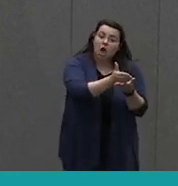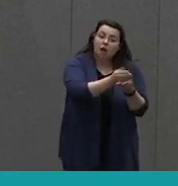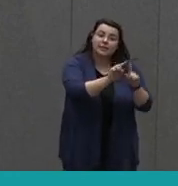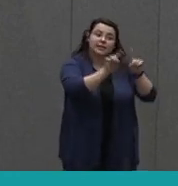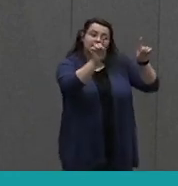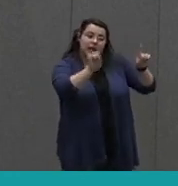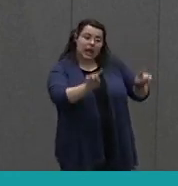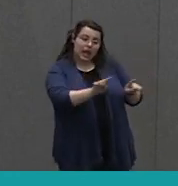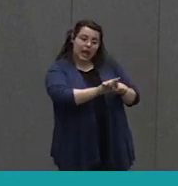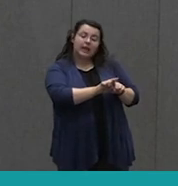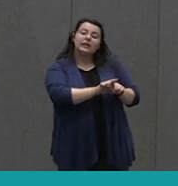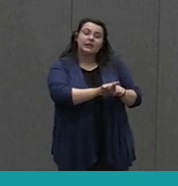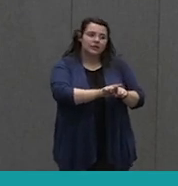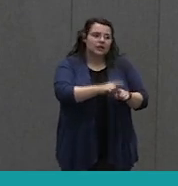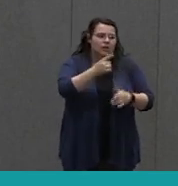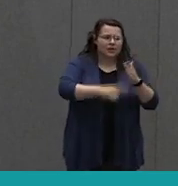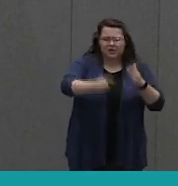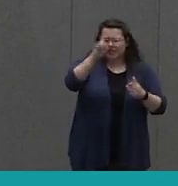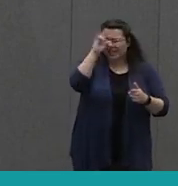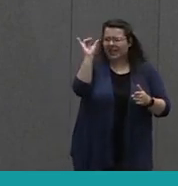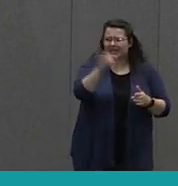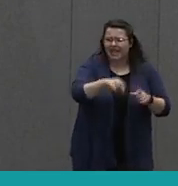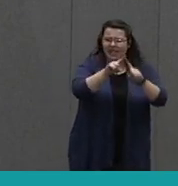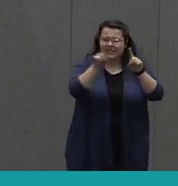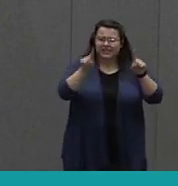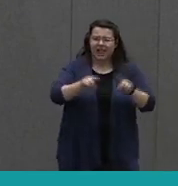And if you like pizza, you might know this one.